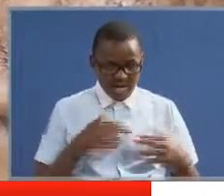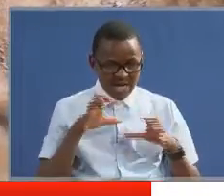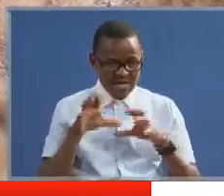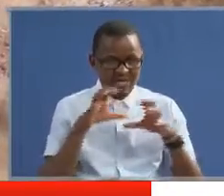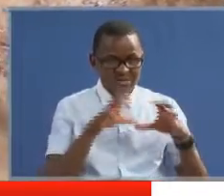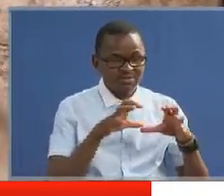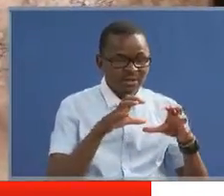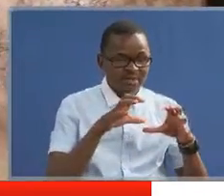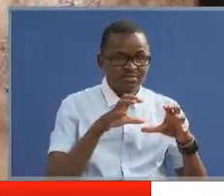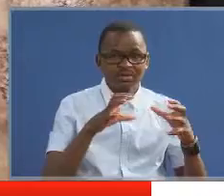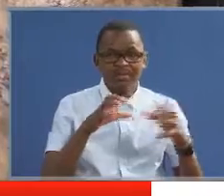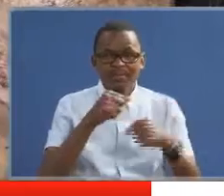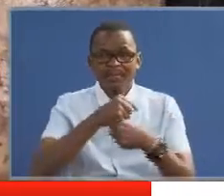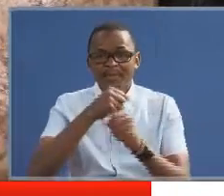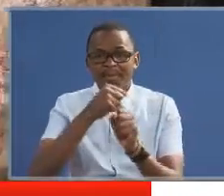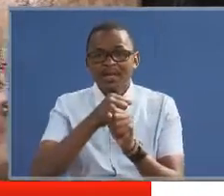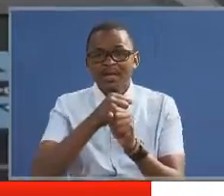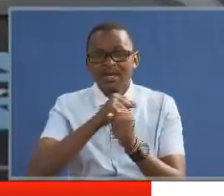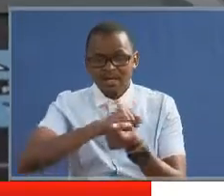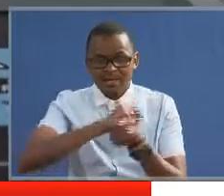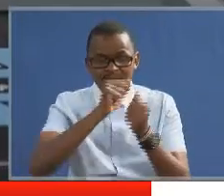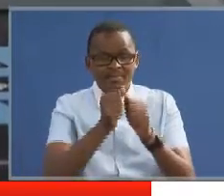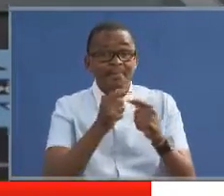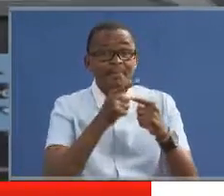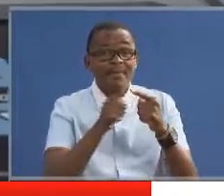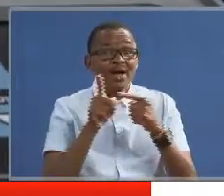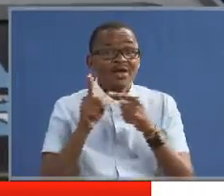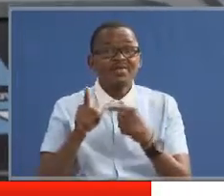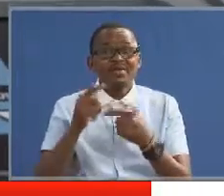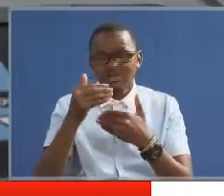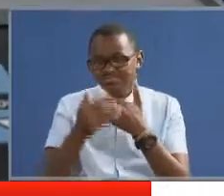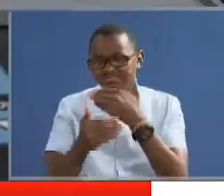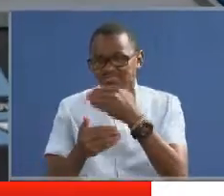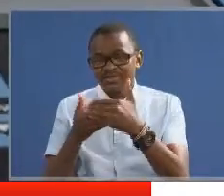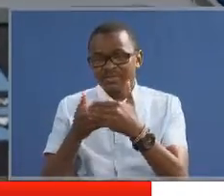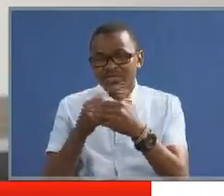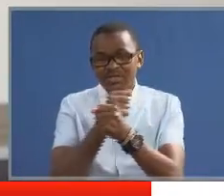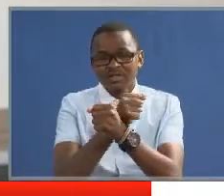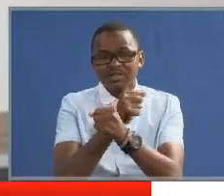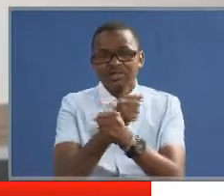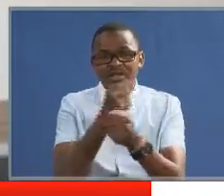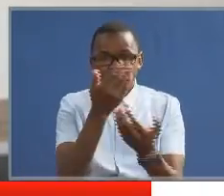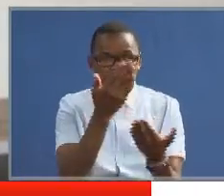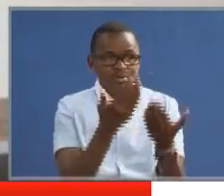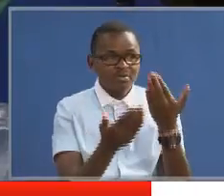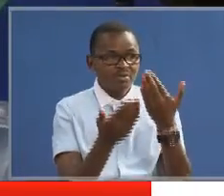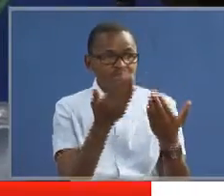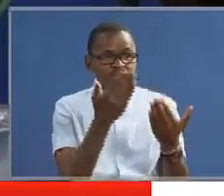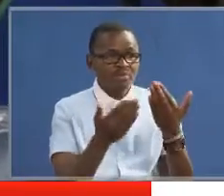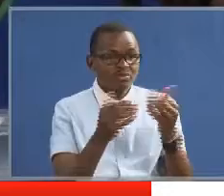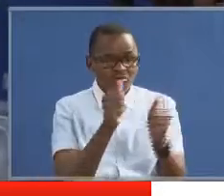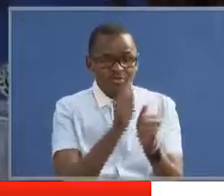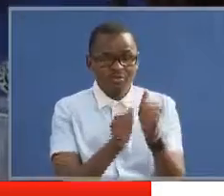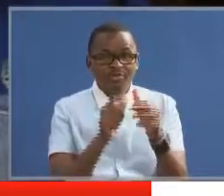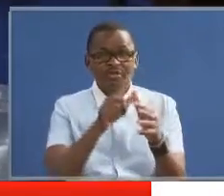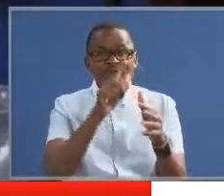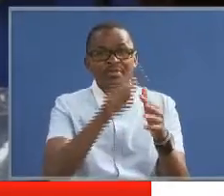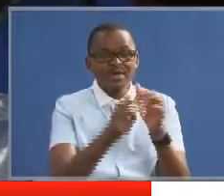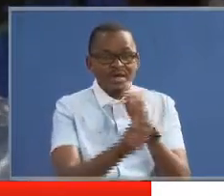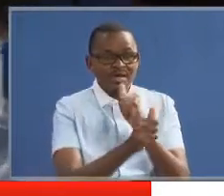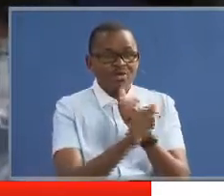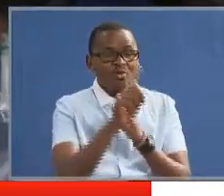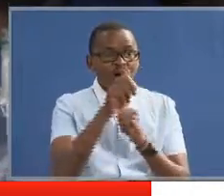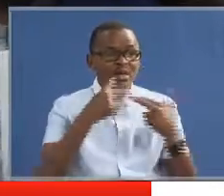use of chemicals to make body changes, but this procedure is quite safe compared to the use of chemicals, which is dangerous to